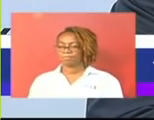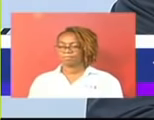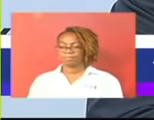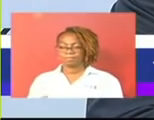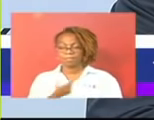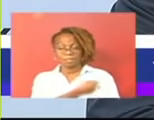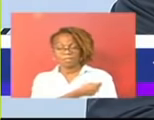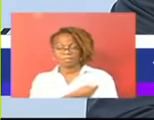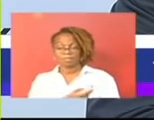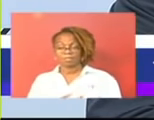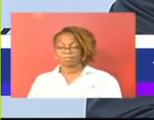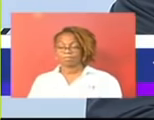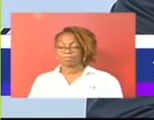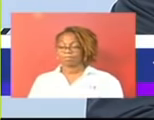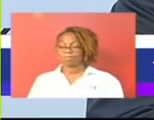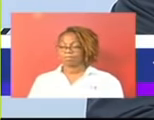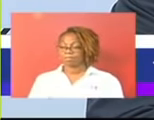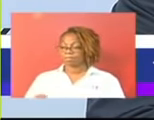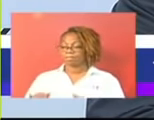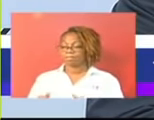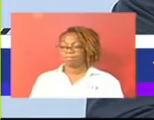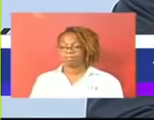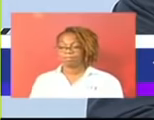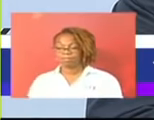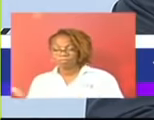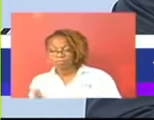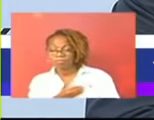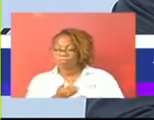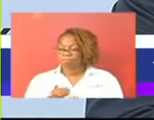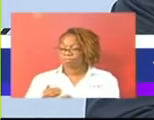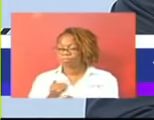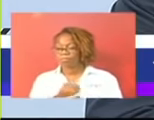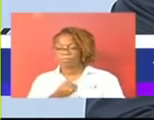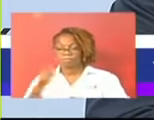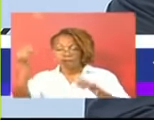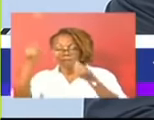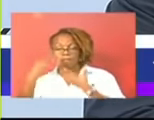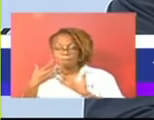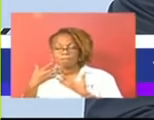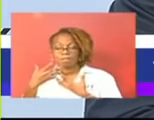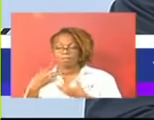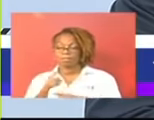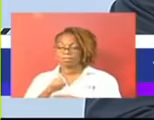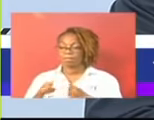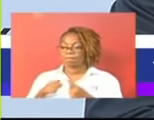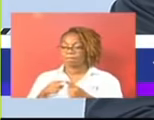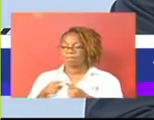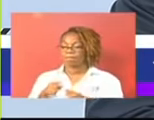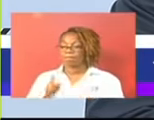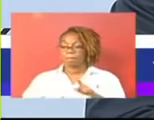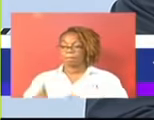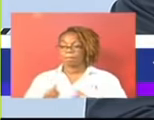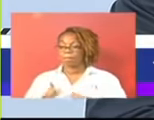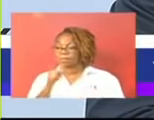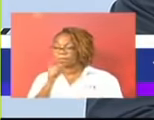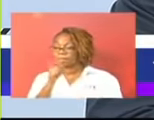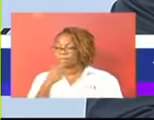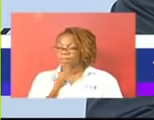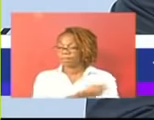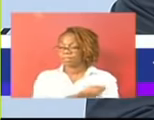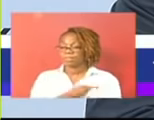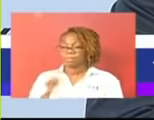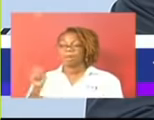still actually compiling the data on the overall geographic distribution of the vaccine uptake, but it has been